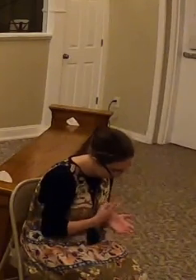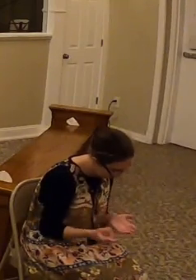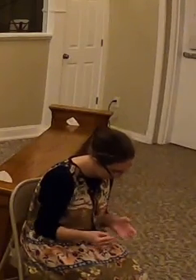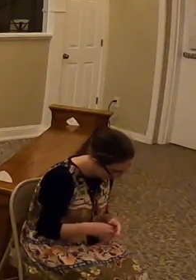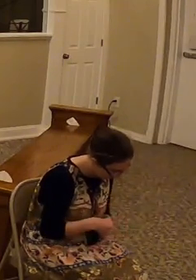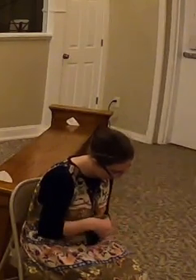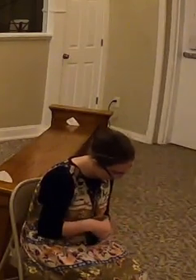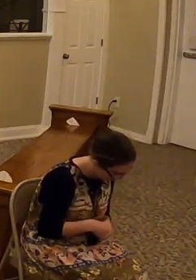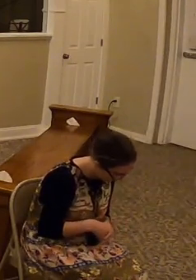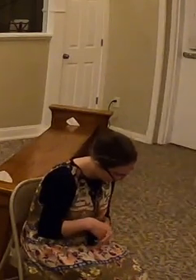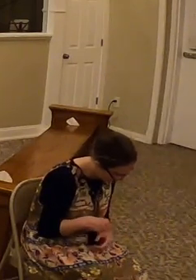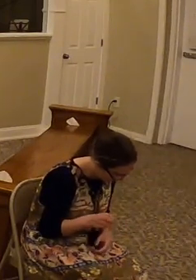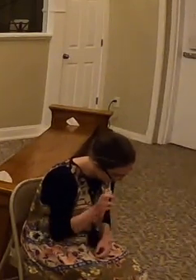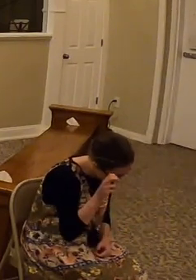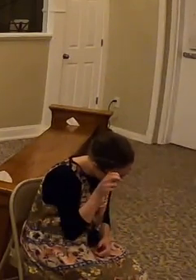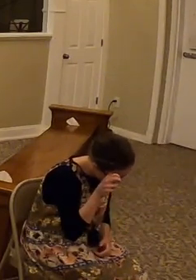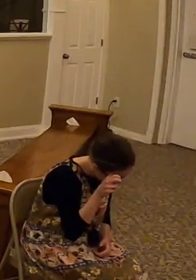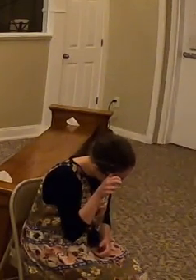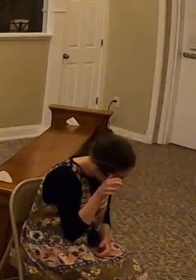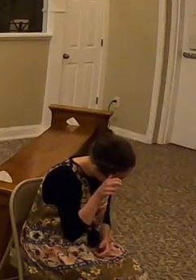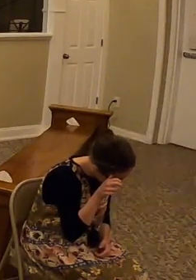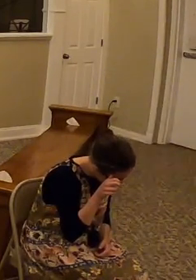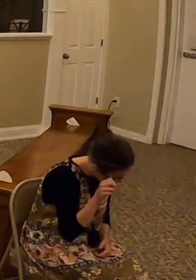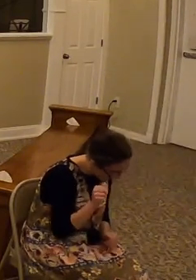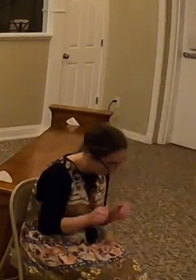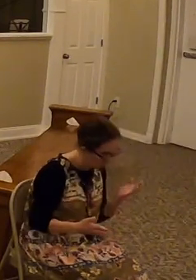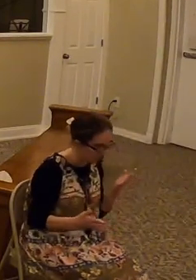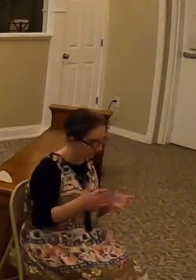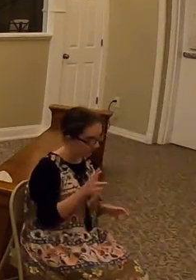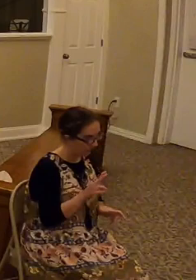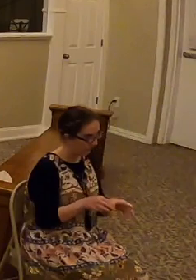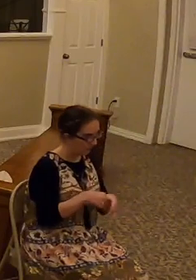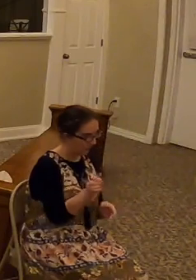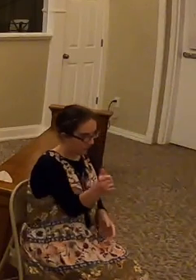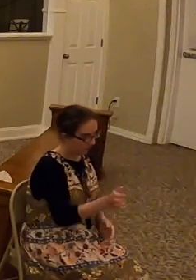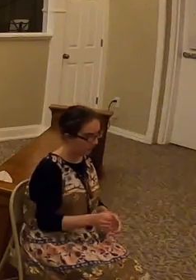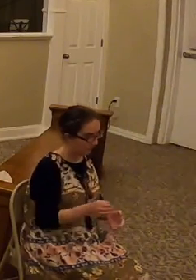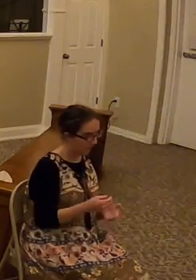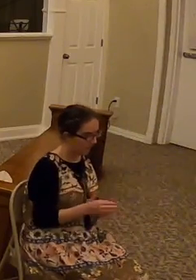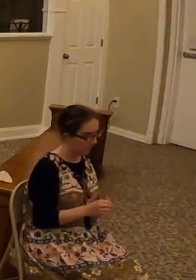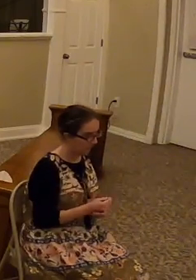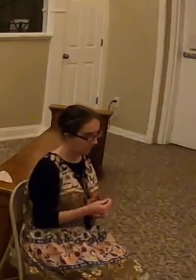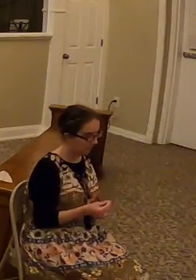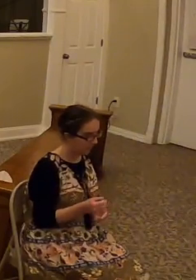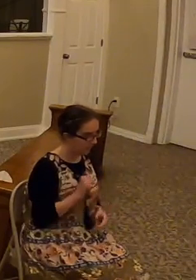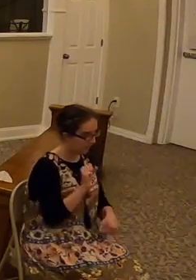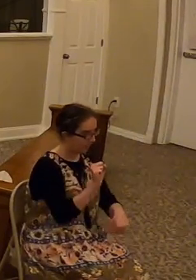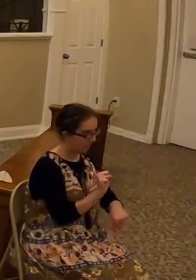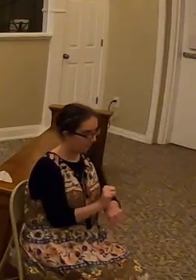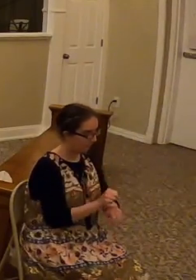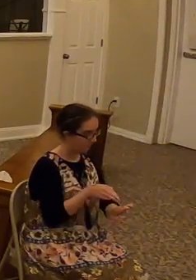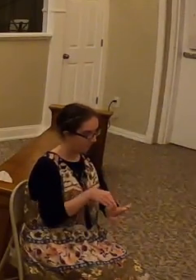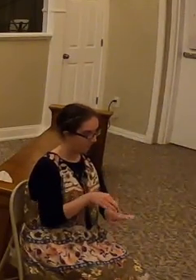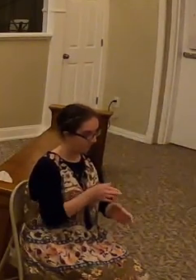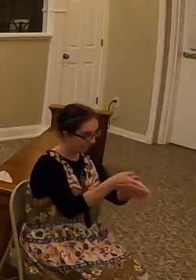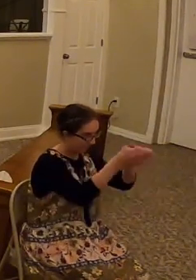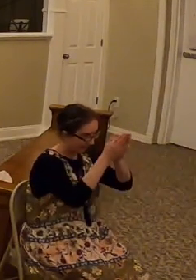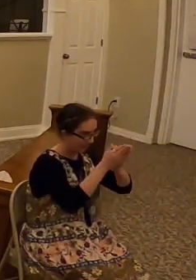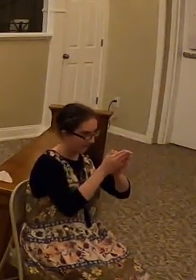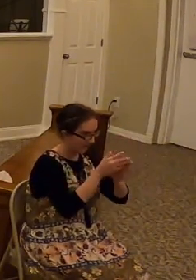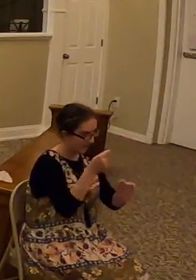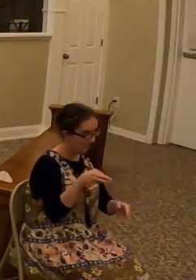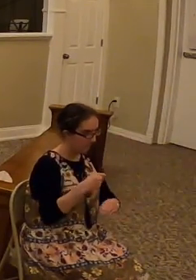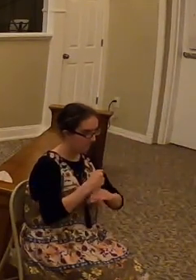into reproach and the snare of the devil. You can probably walk into any store in this town, including the ones I worked at, and ask them about